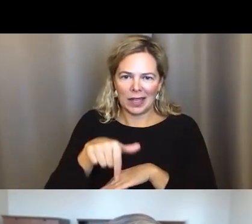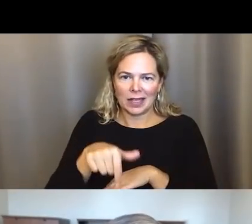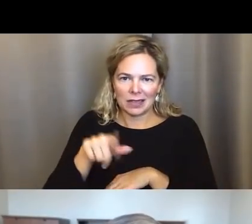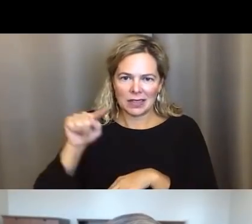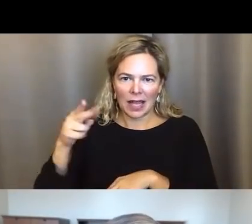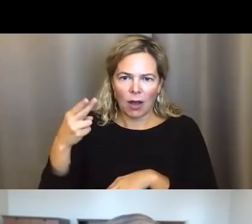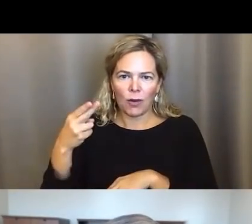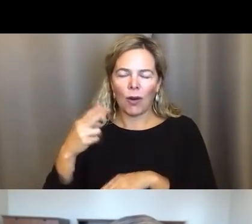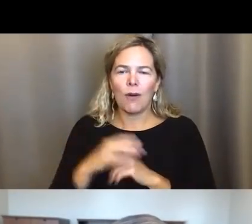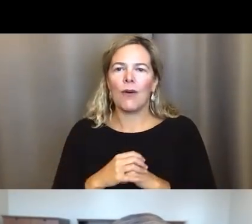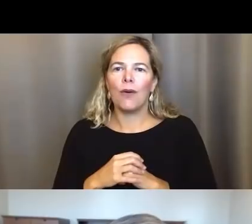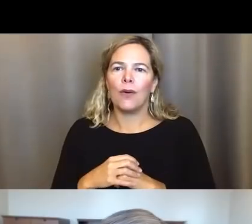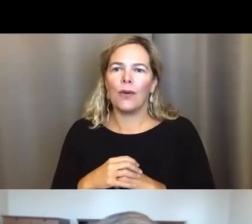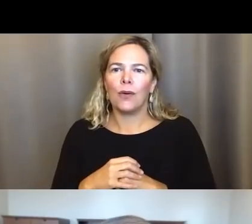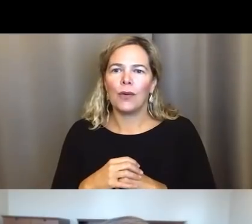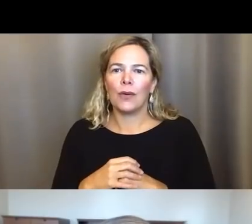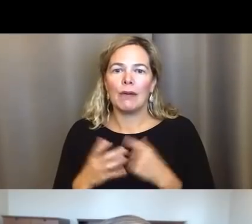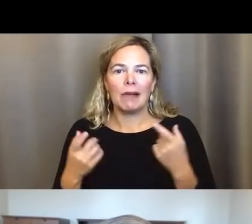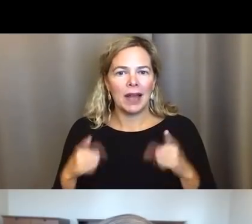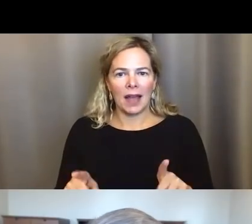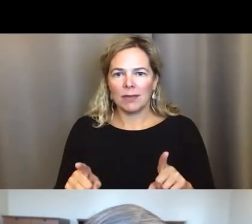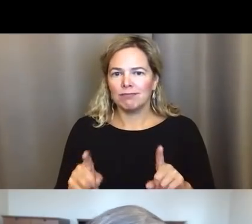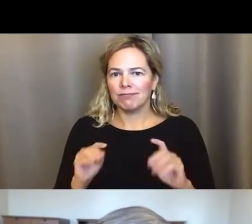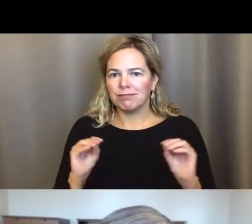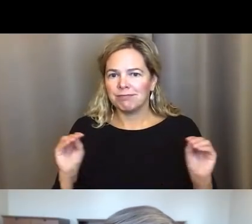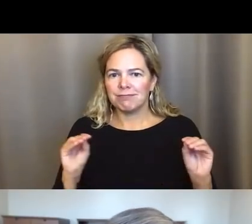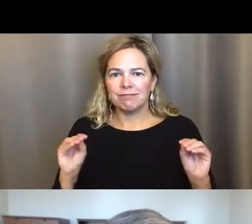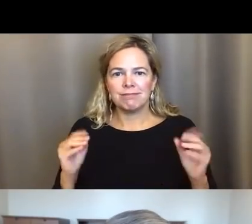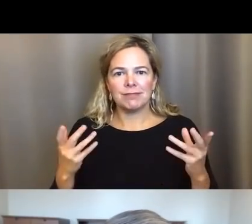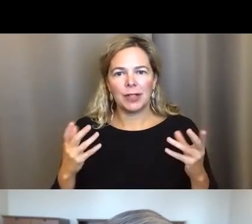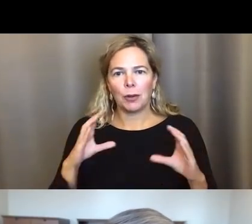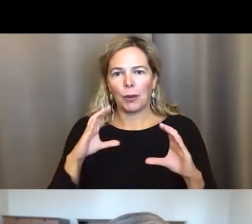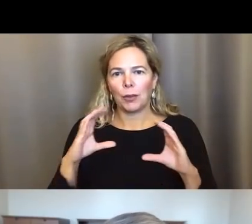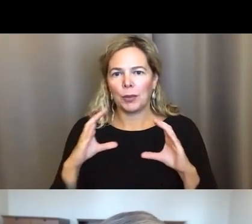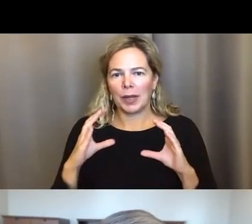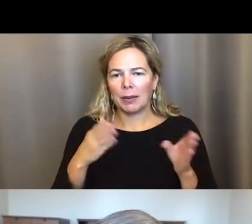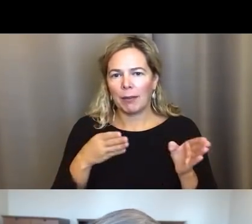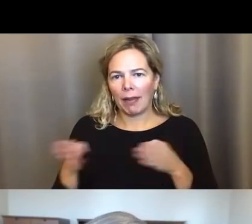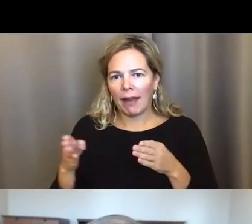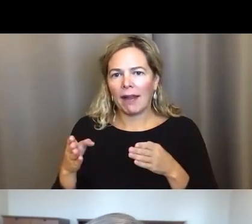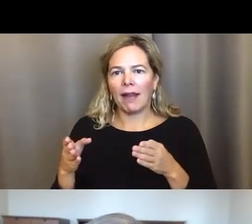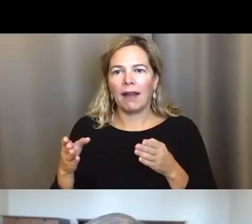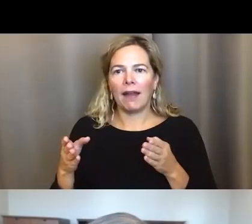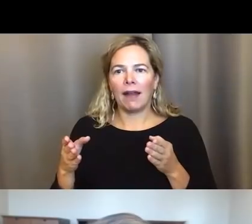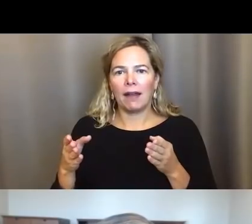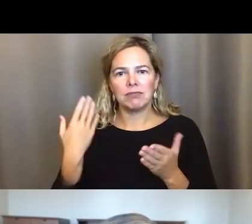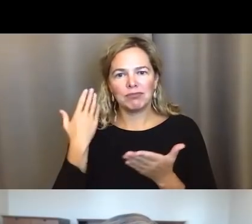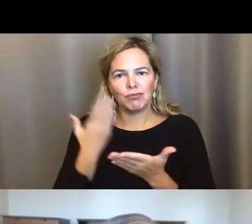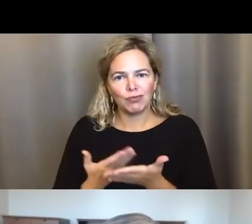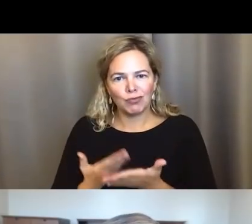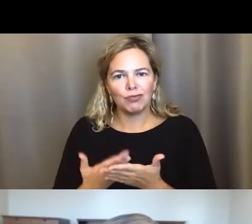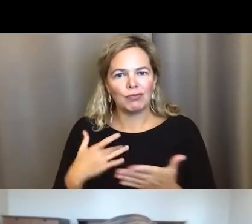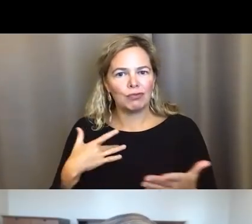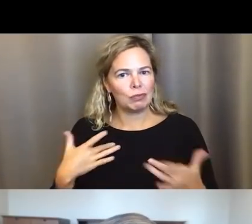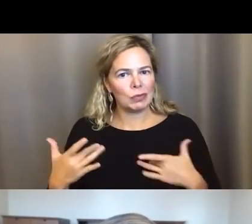hall. And in the absence of a communicated plan, I know that there's been justifiable concerns